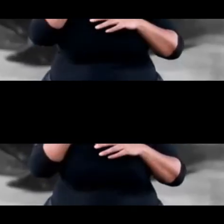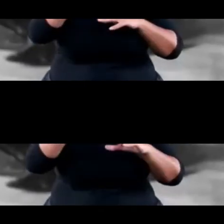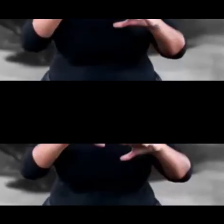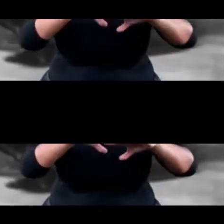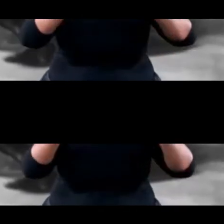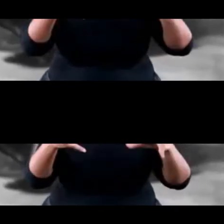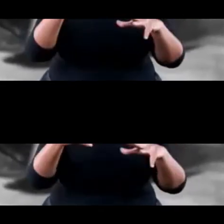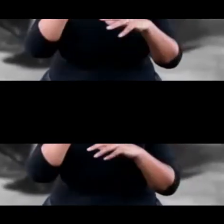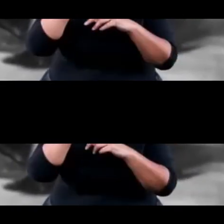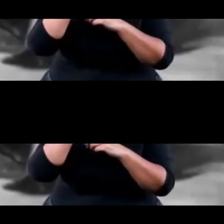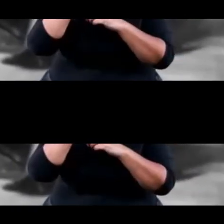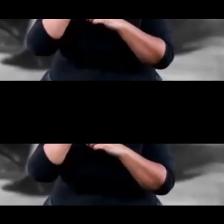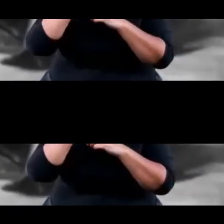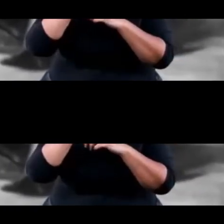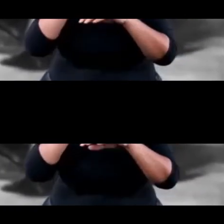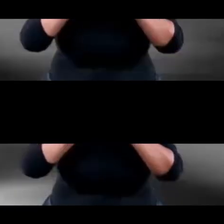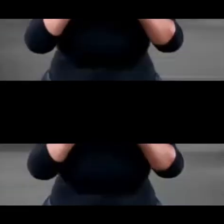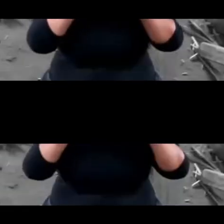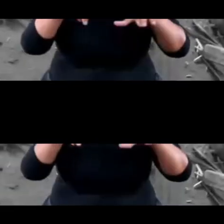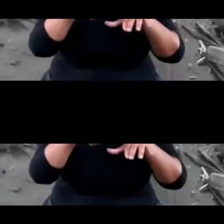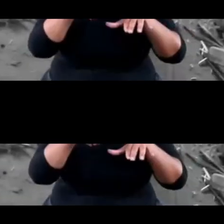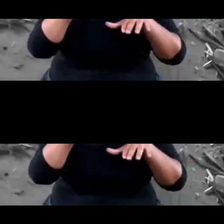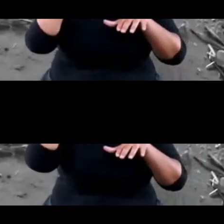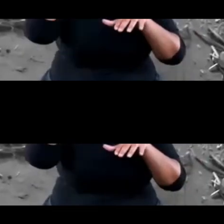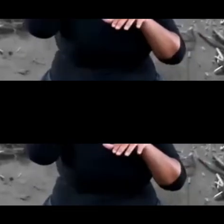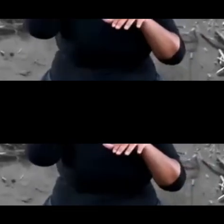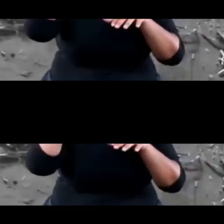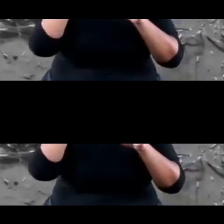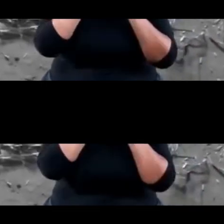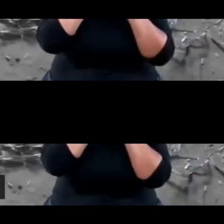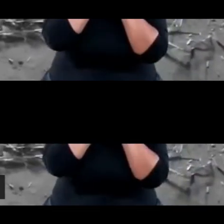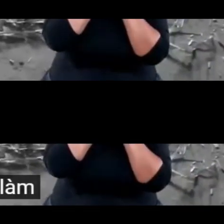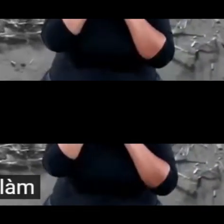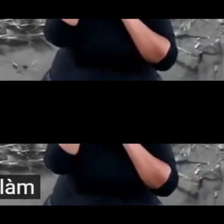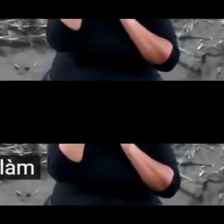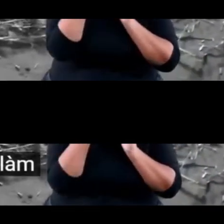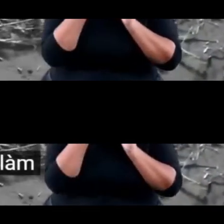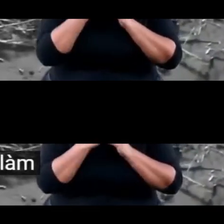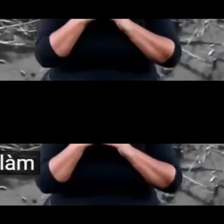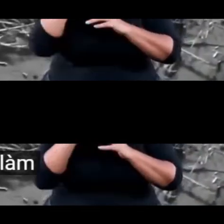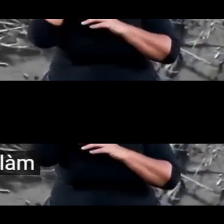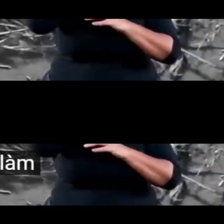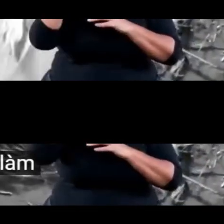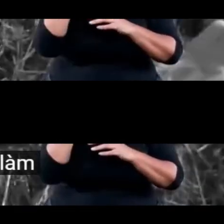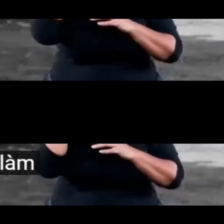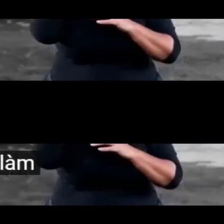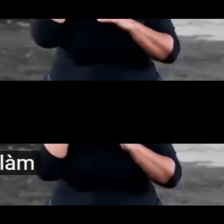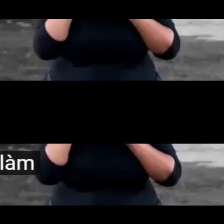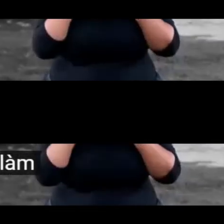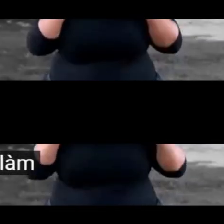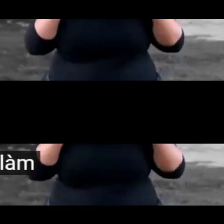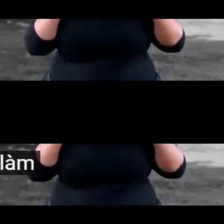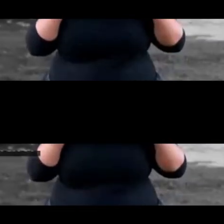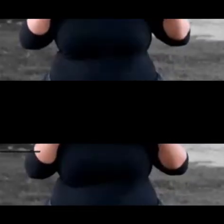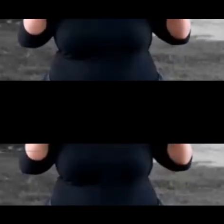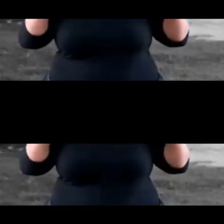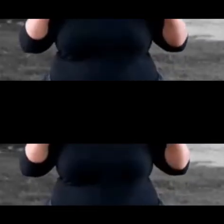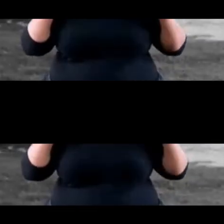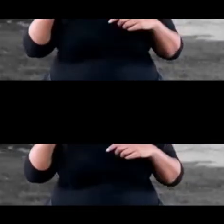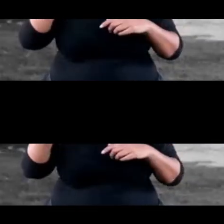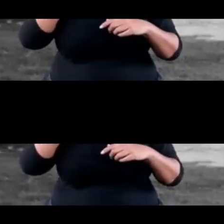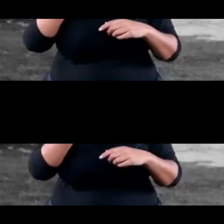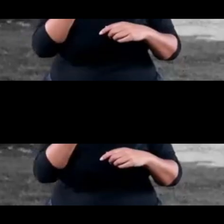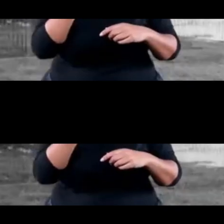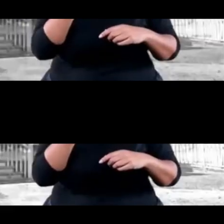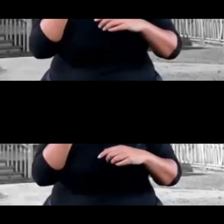little furniture. Straw piled on the floor was used like a mattress for sleeping. In later years, homes